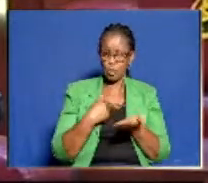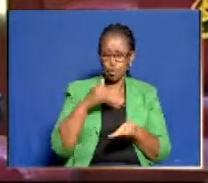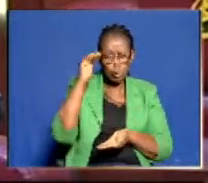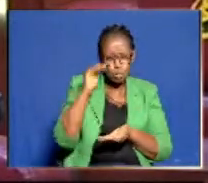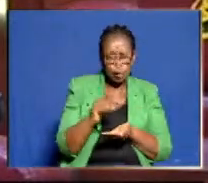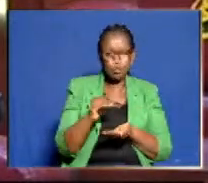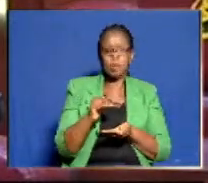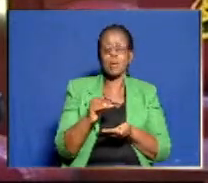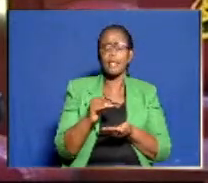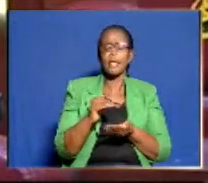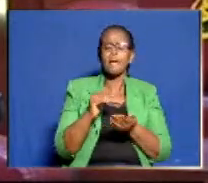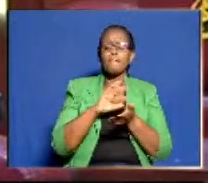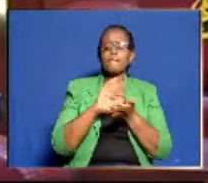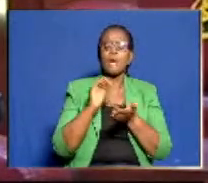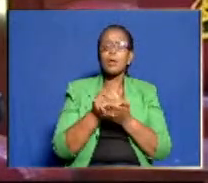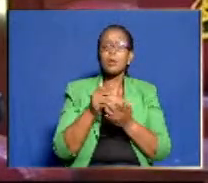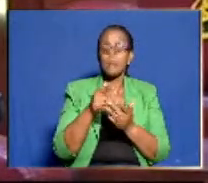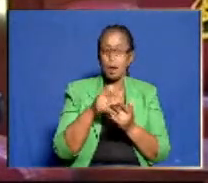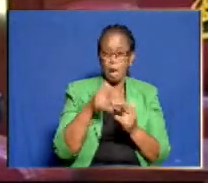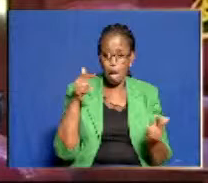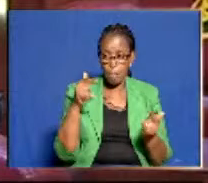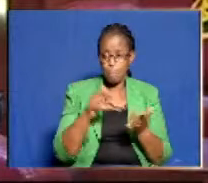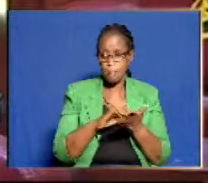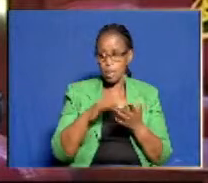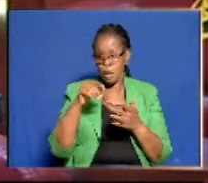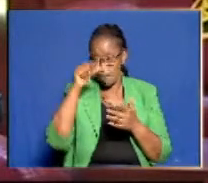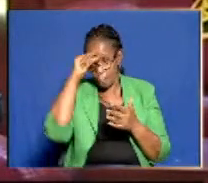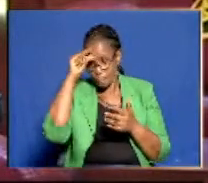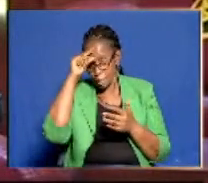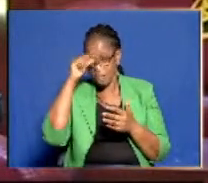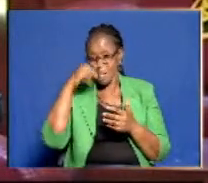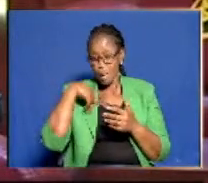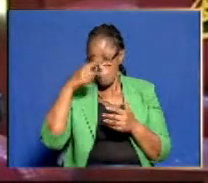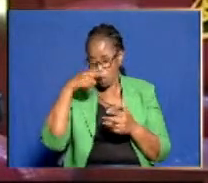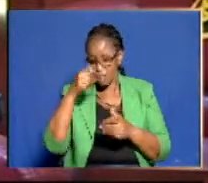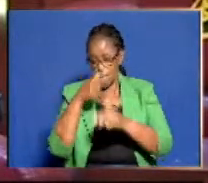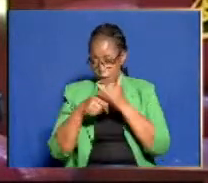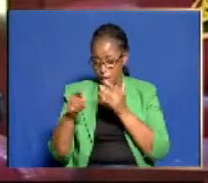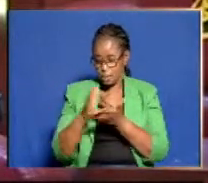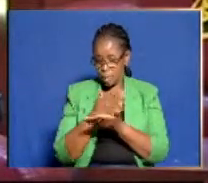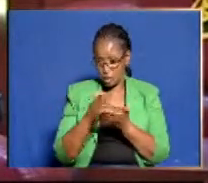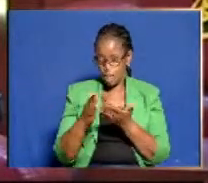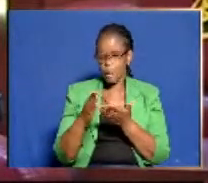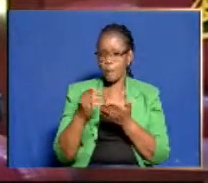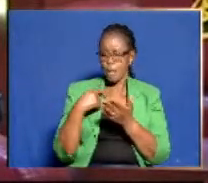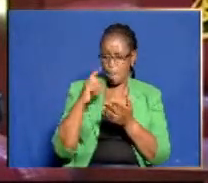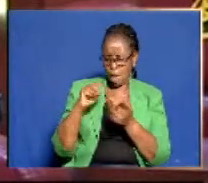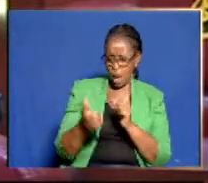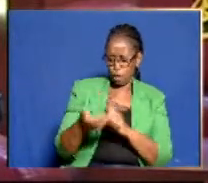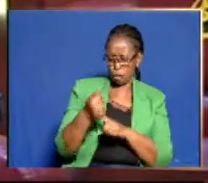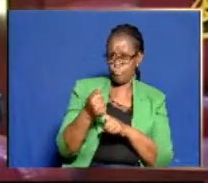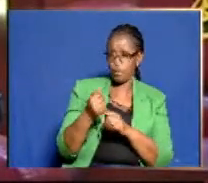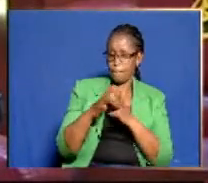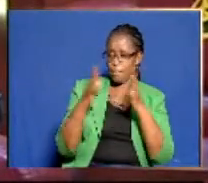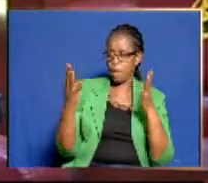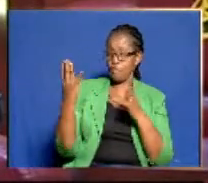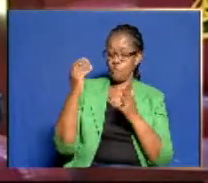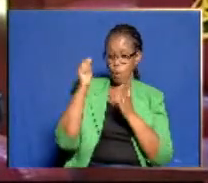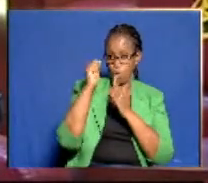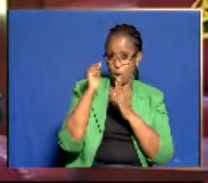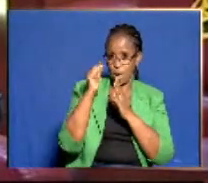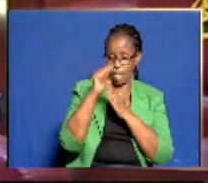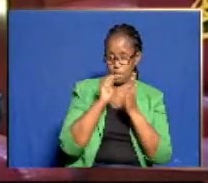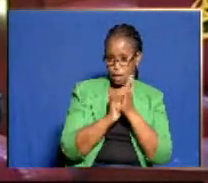on the budget so that the State Department, the policies under the sector, and direct drivers in the achievement of the Big Four agenda, in addition to the